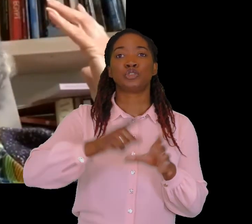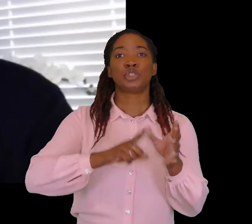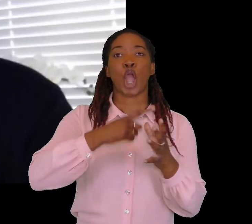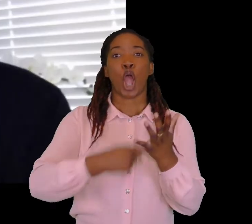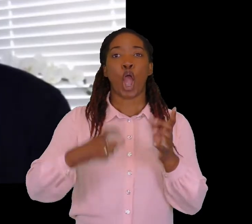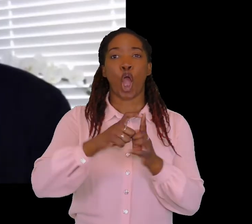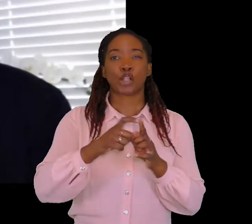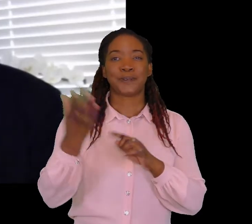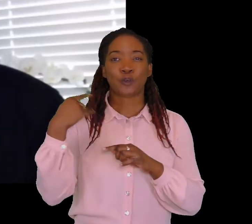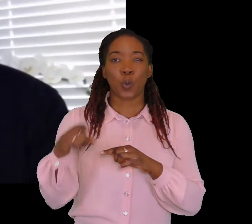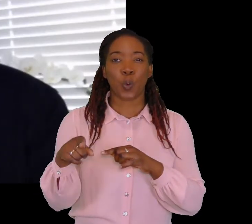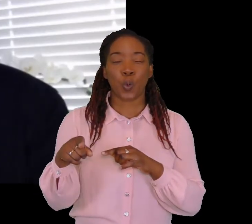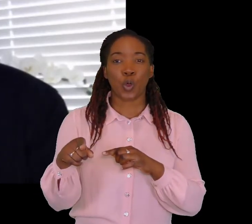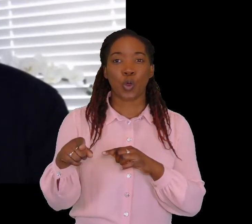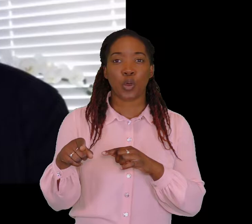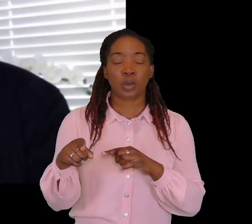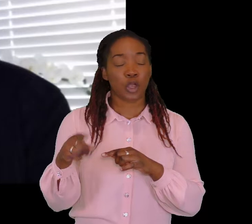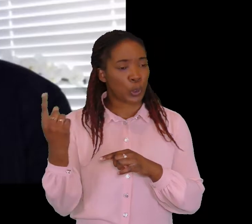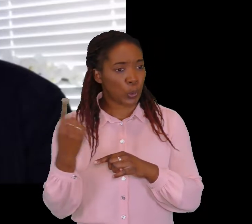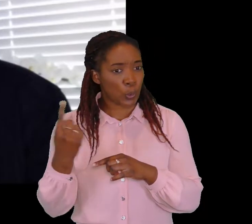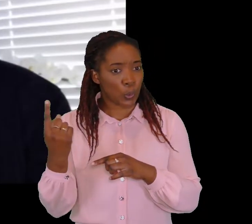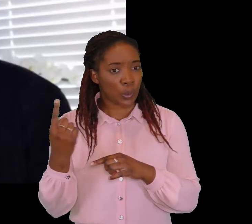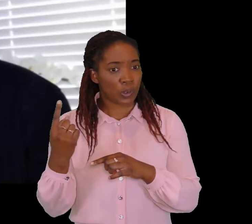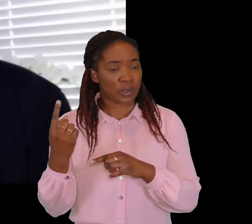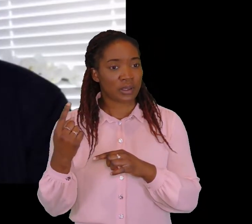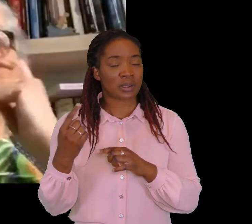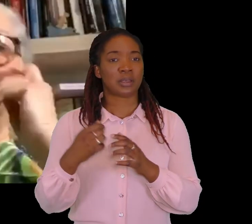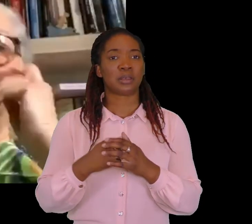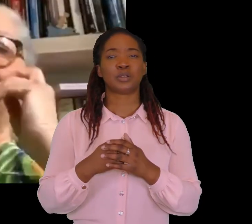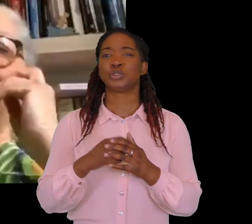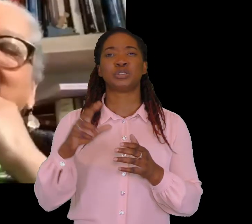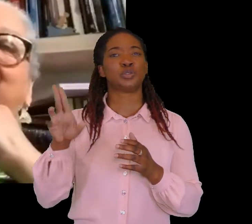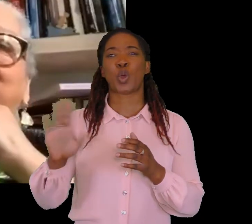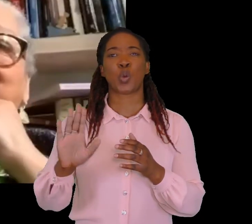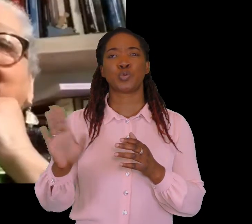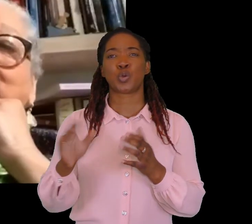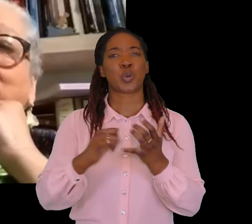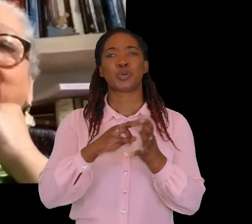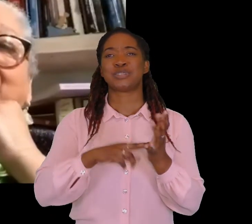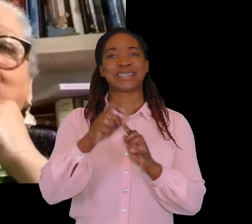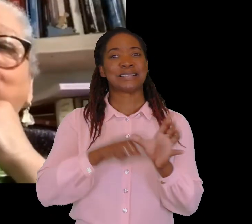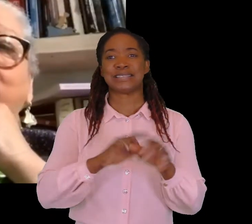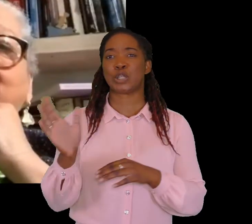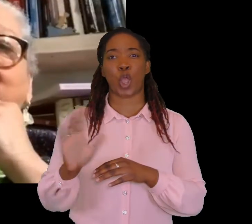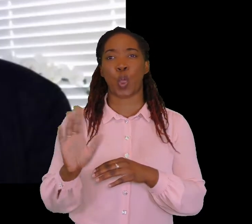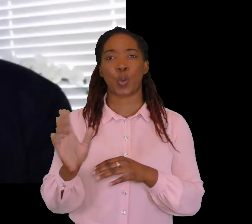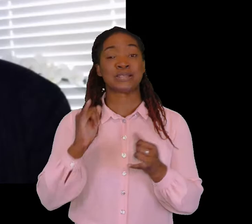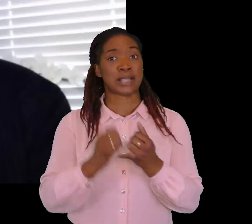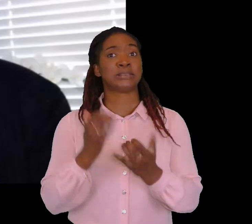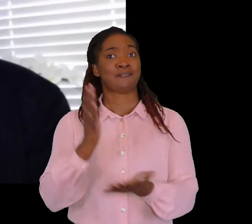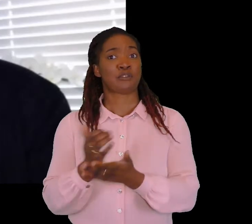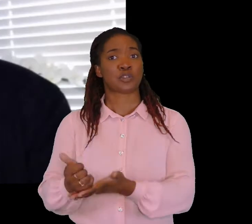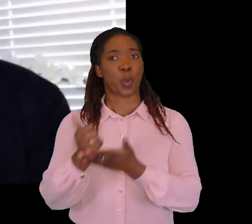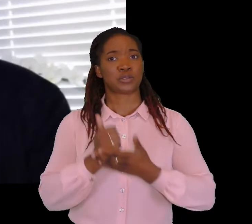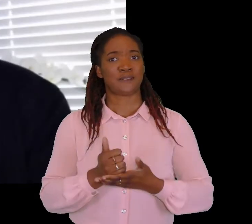She did a square. Who? Nairn. No, not Sandy. Sandy was really supportive. The other